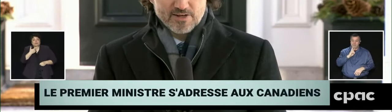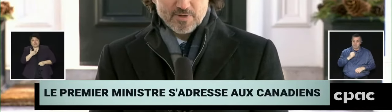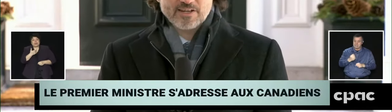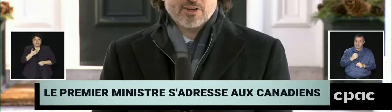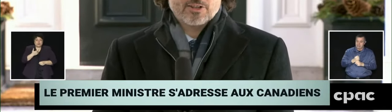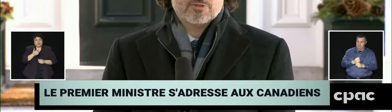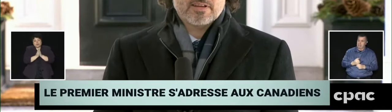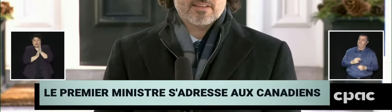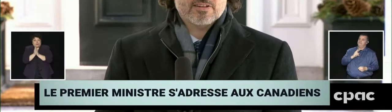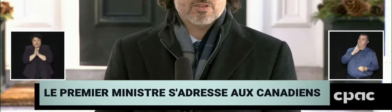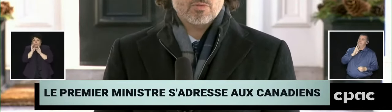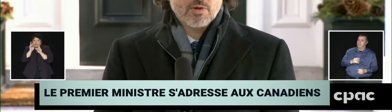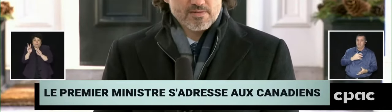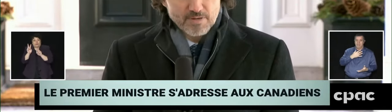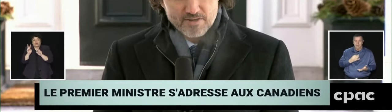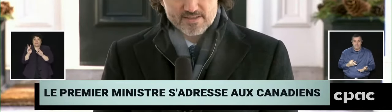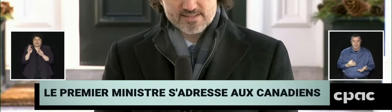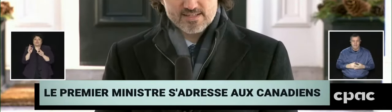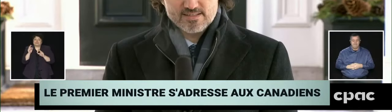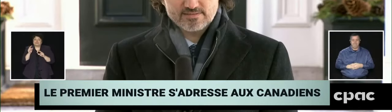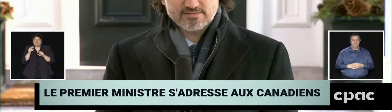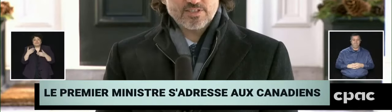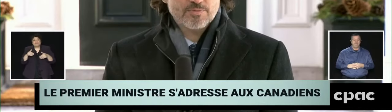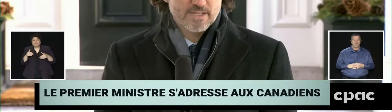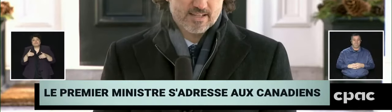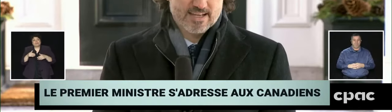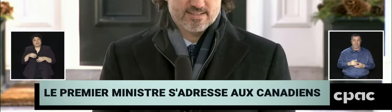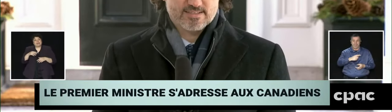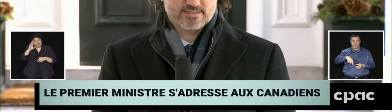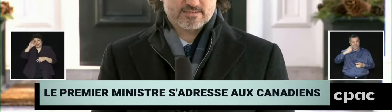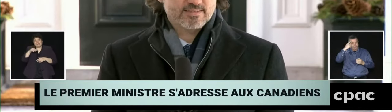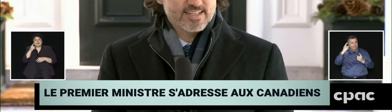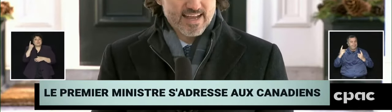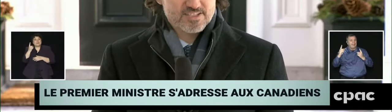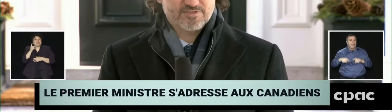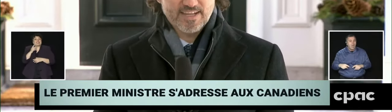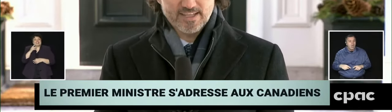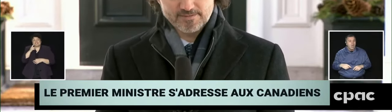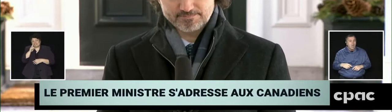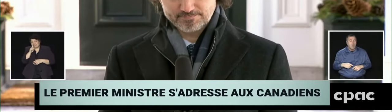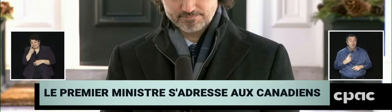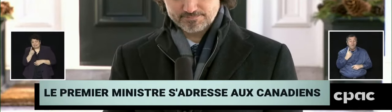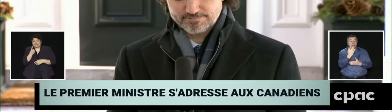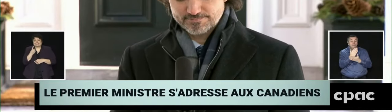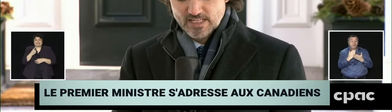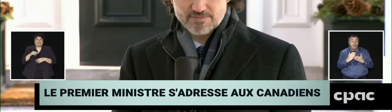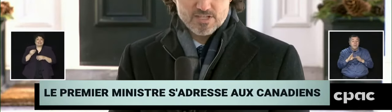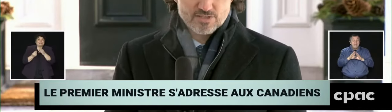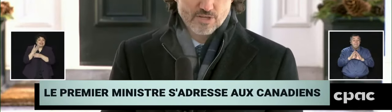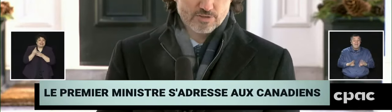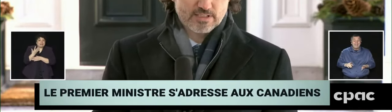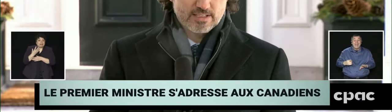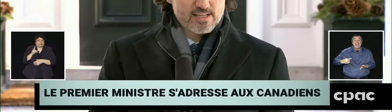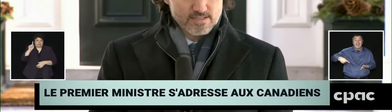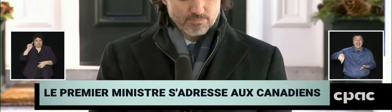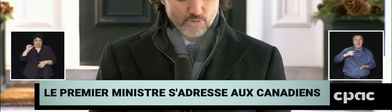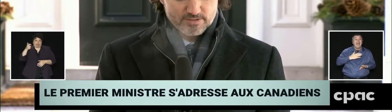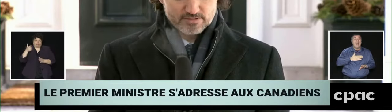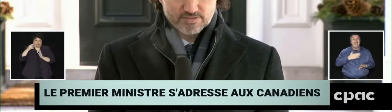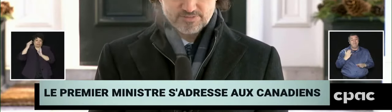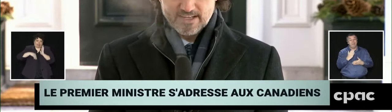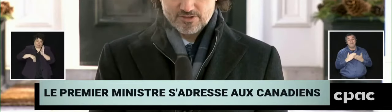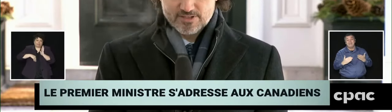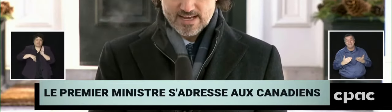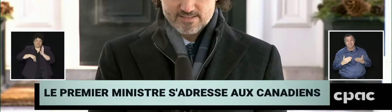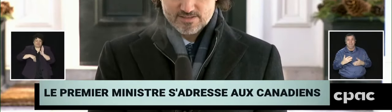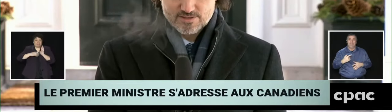But I know we can all agree that there's one part of the season nobody likes: tax filing. Even so, it's important